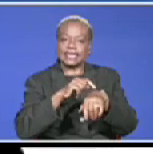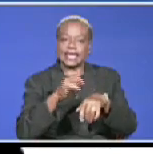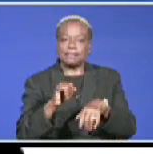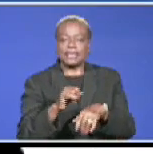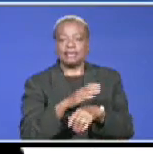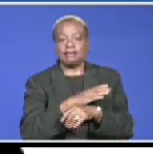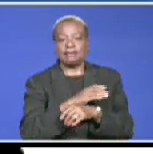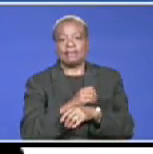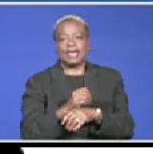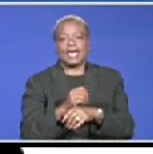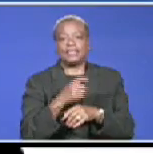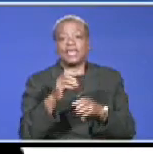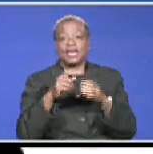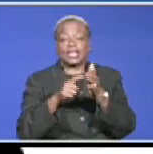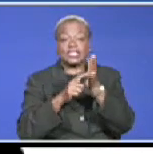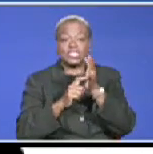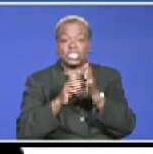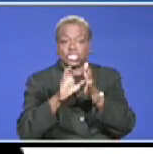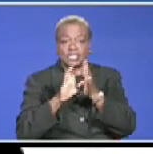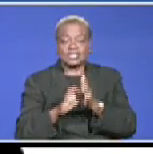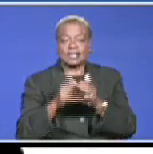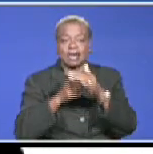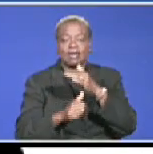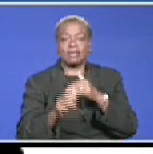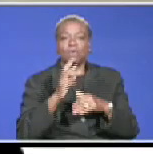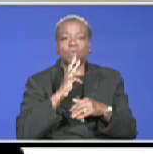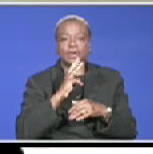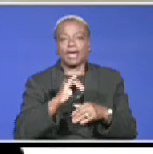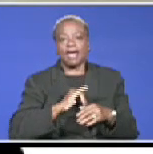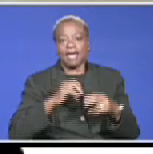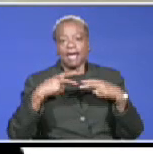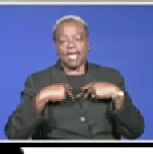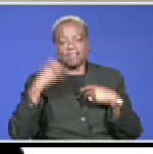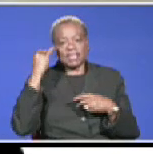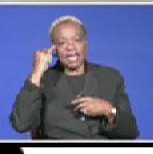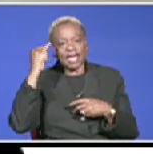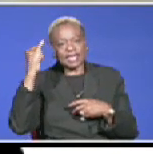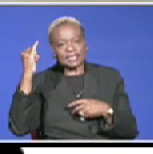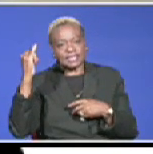often tricky conditions underwater. I have an idea of the